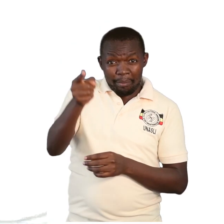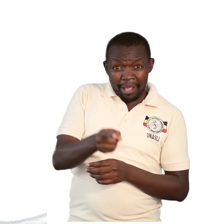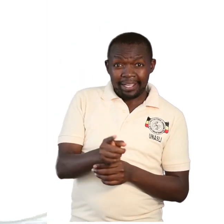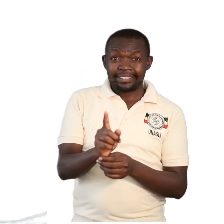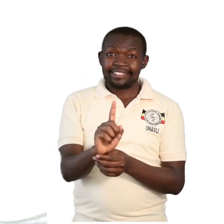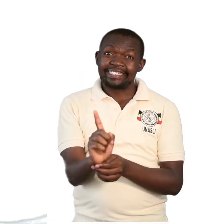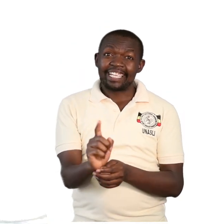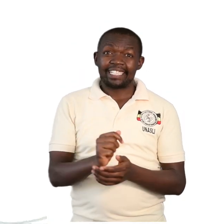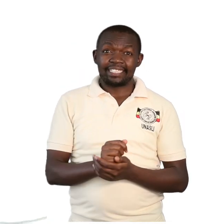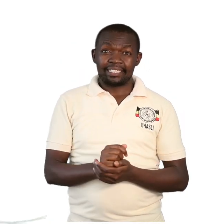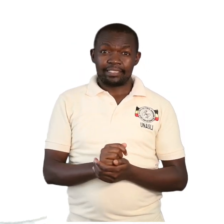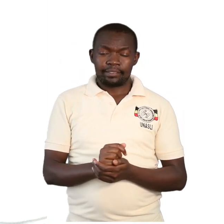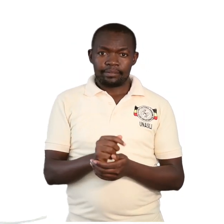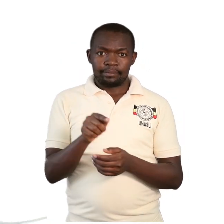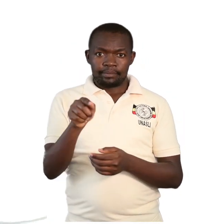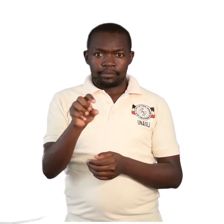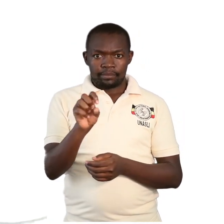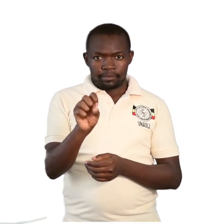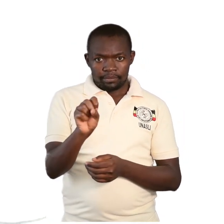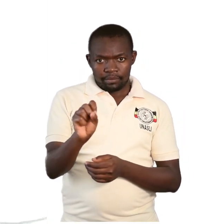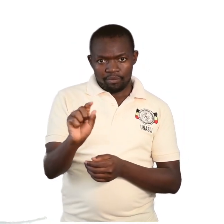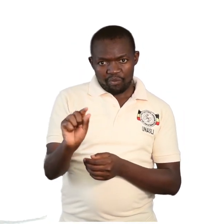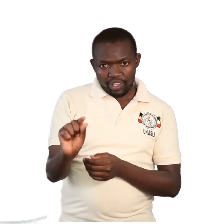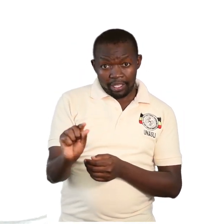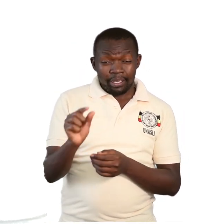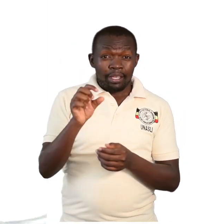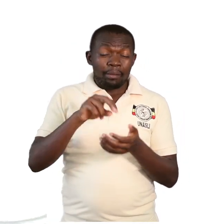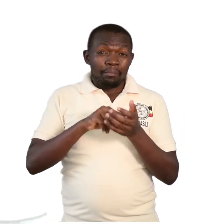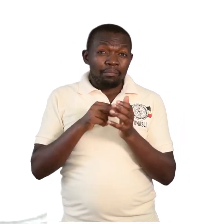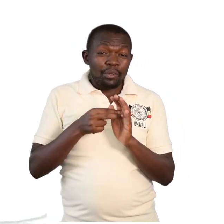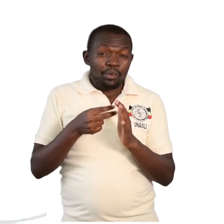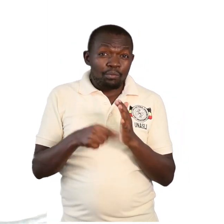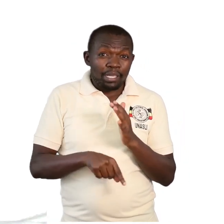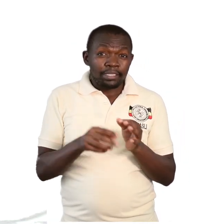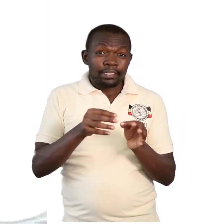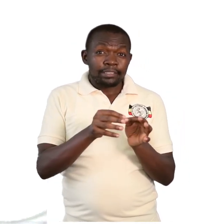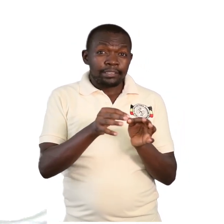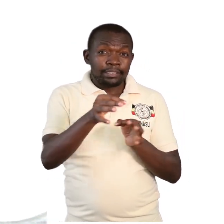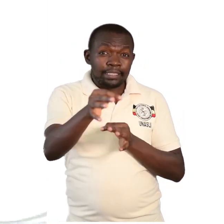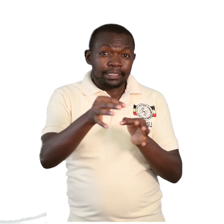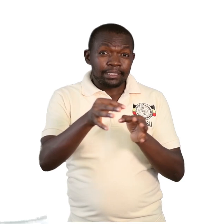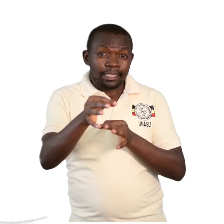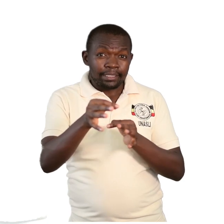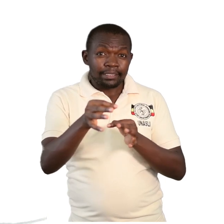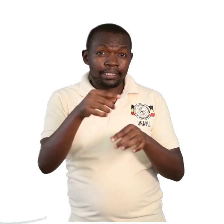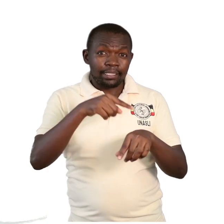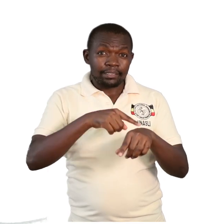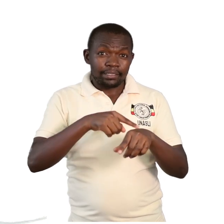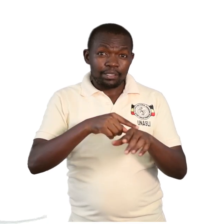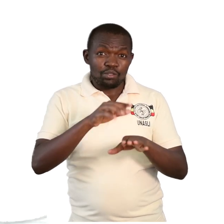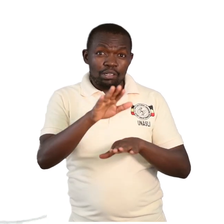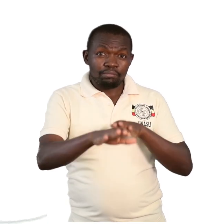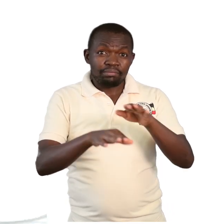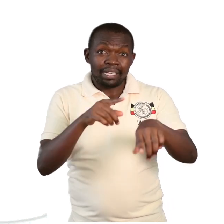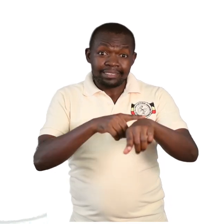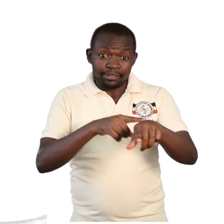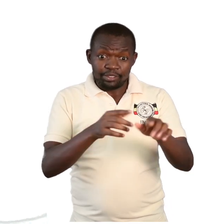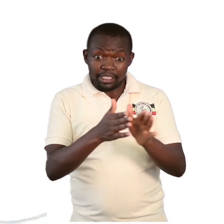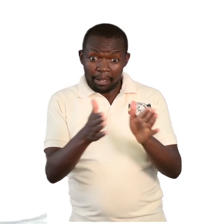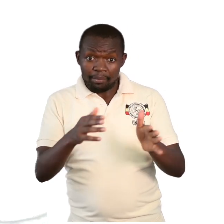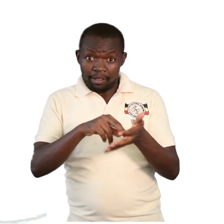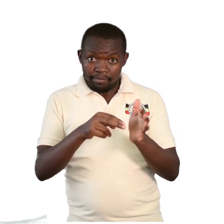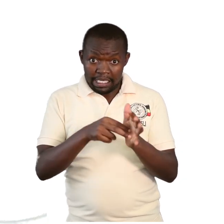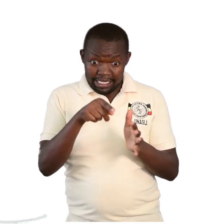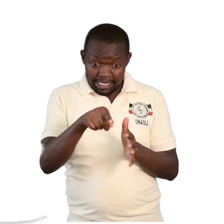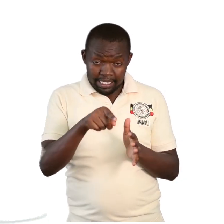Therefore, distance covered in a unit of time is the rate at which Jane